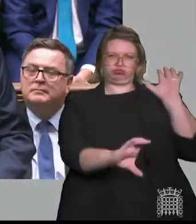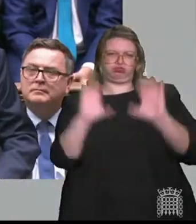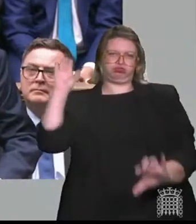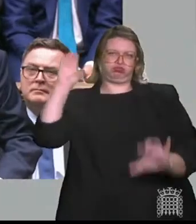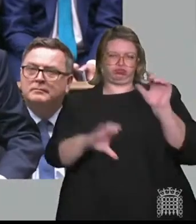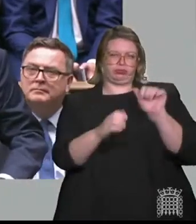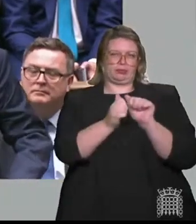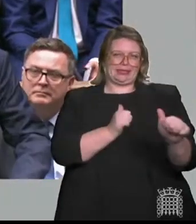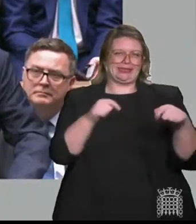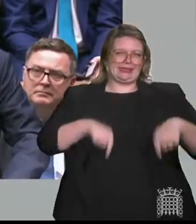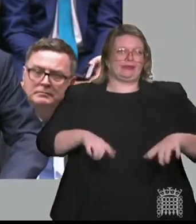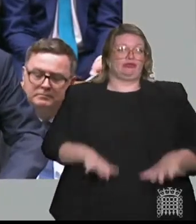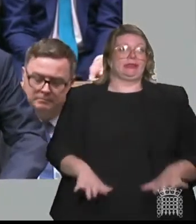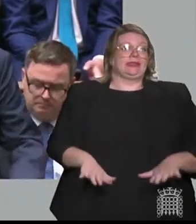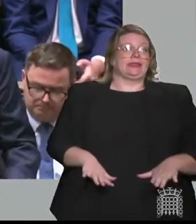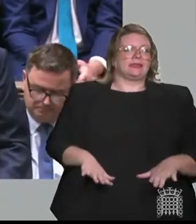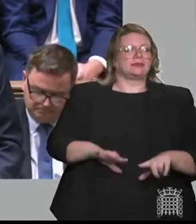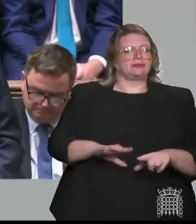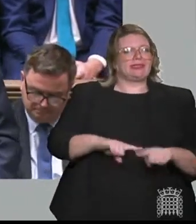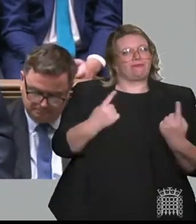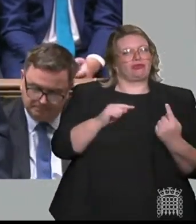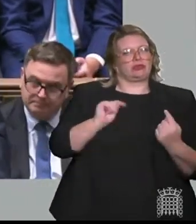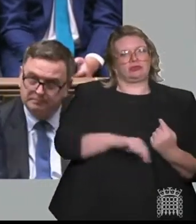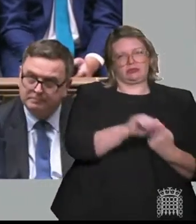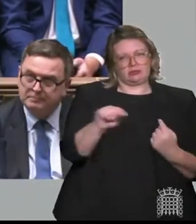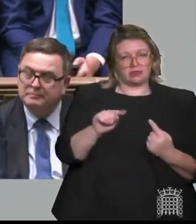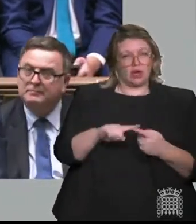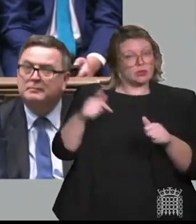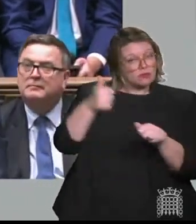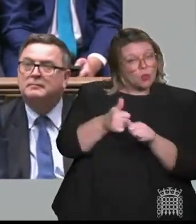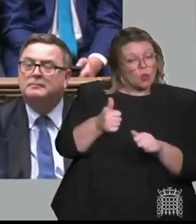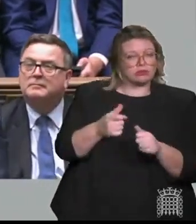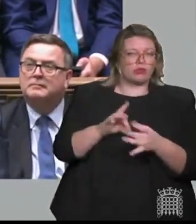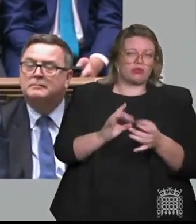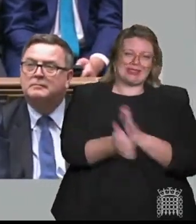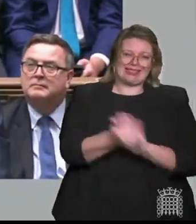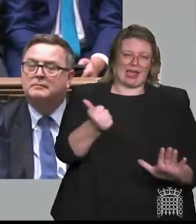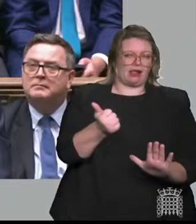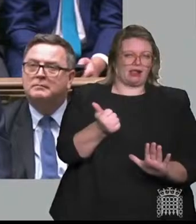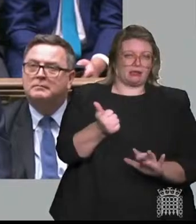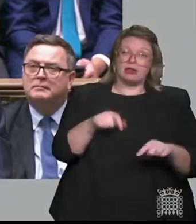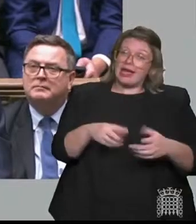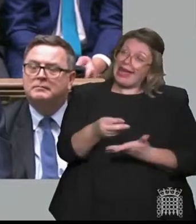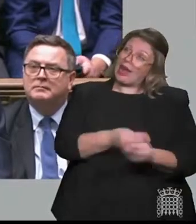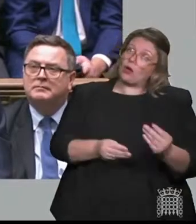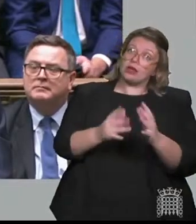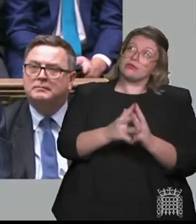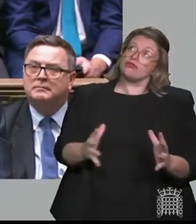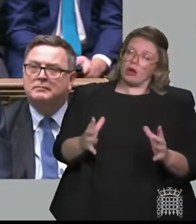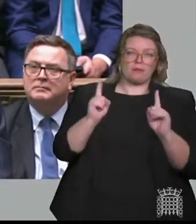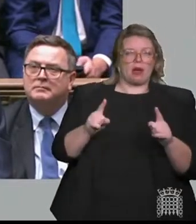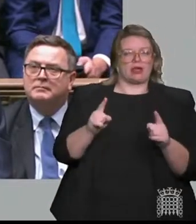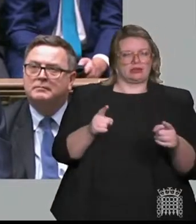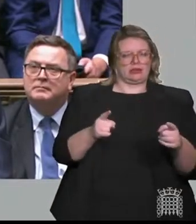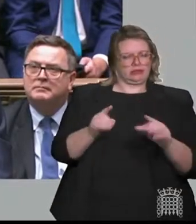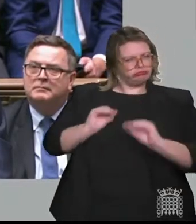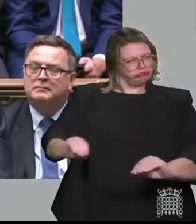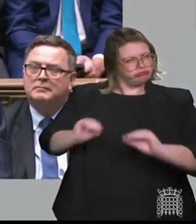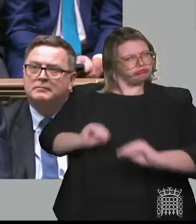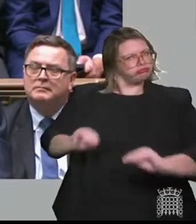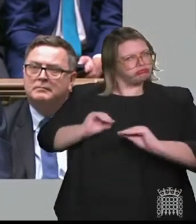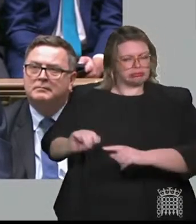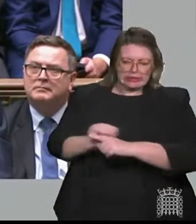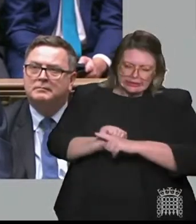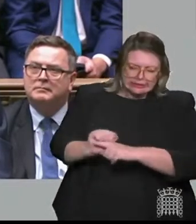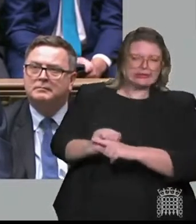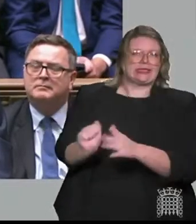following areas. First, skills. No economy can prosper without investing in the